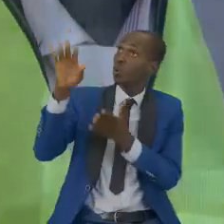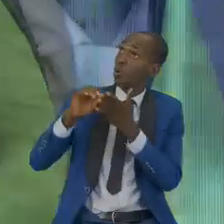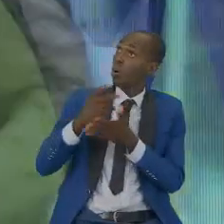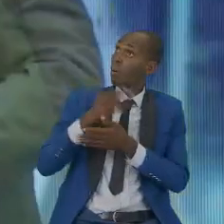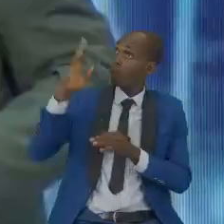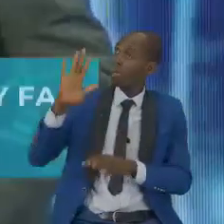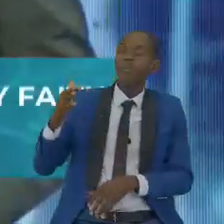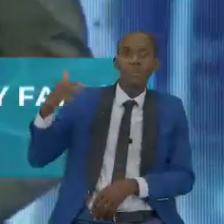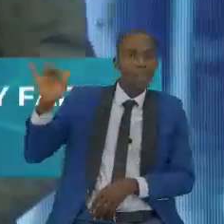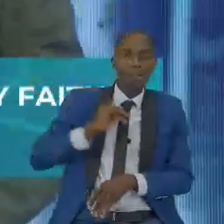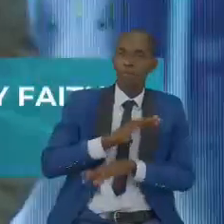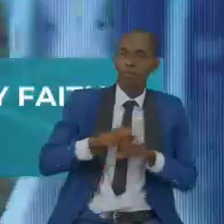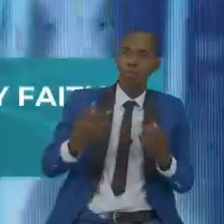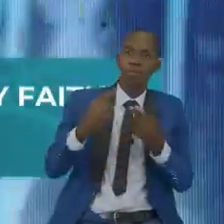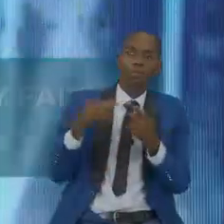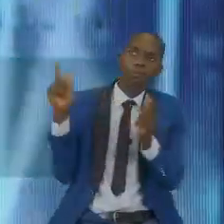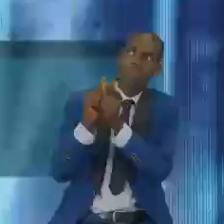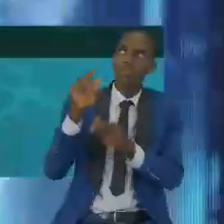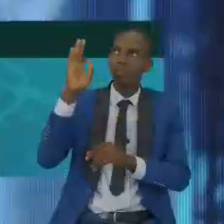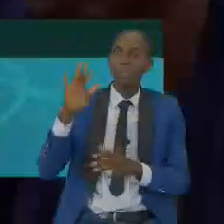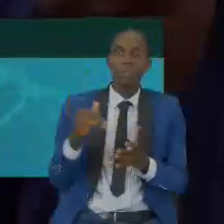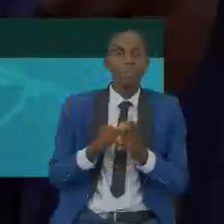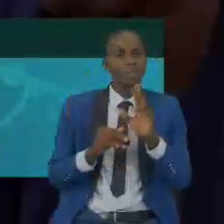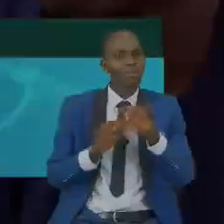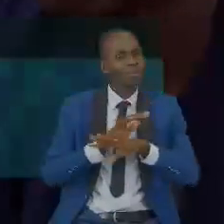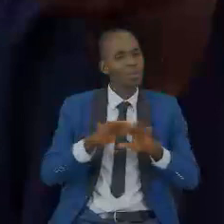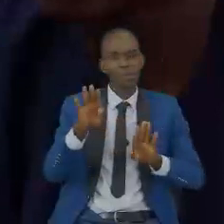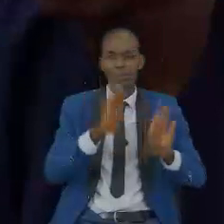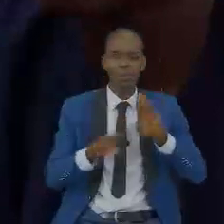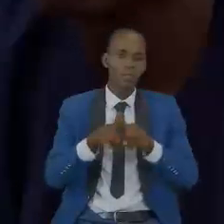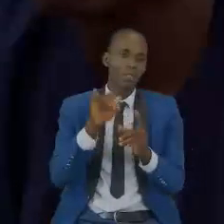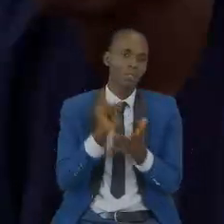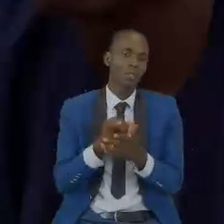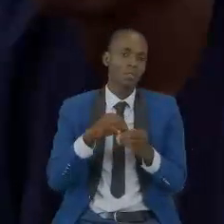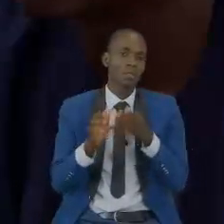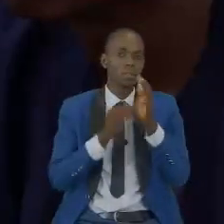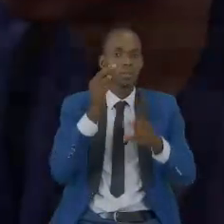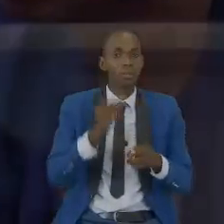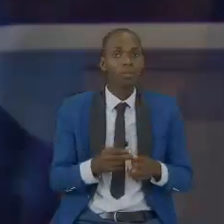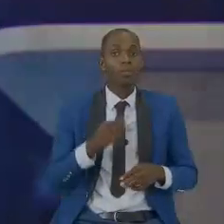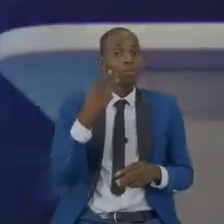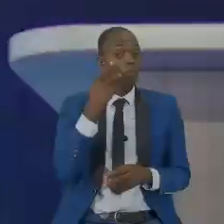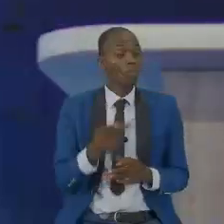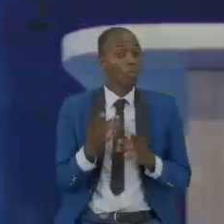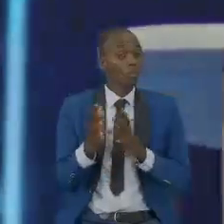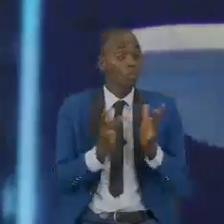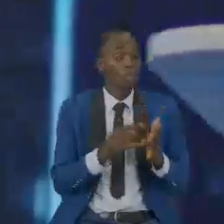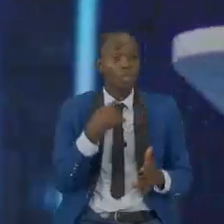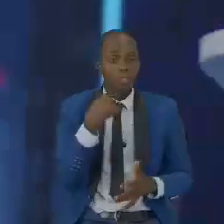don't want him anymore. You'll not be like that in Jesus' name. You see, Jesus said, O